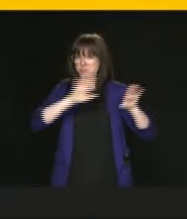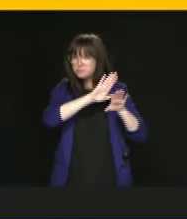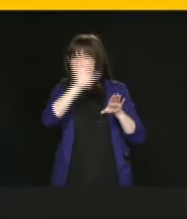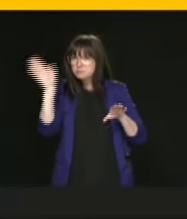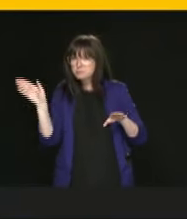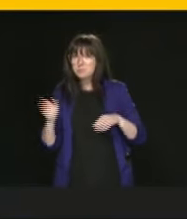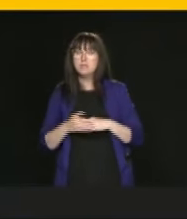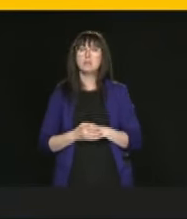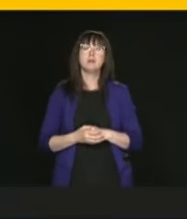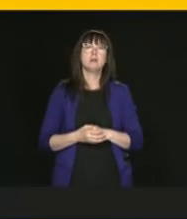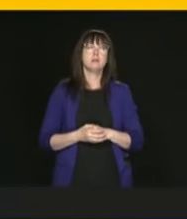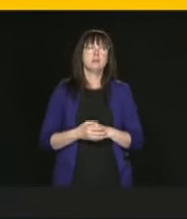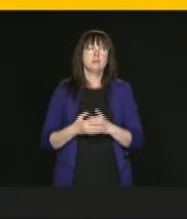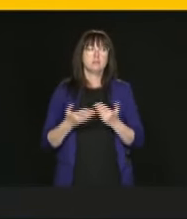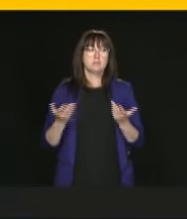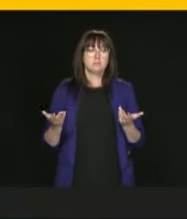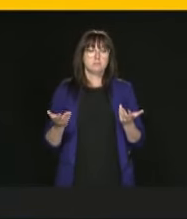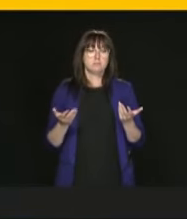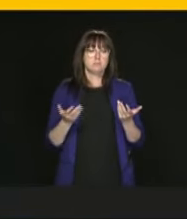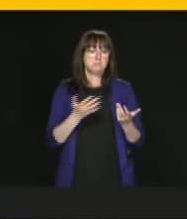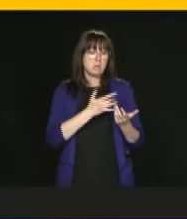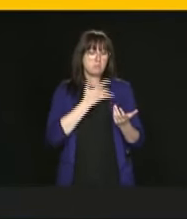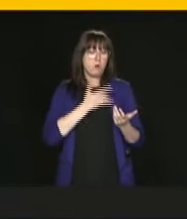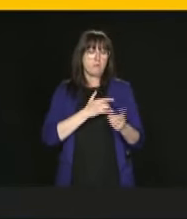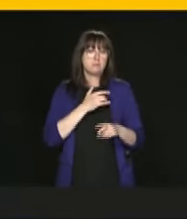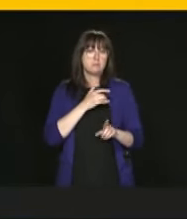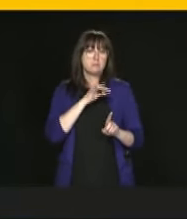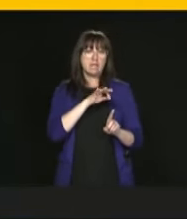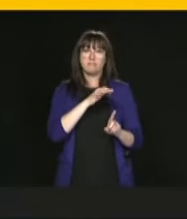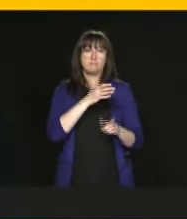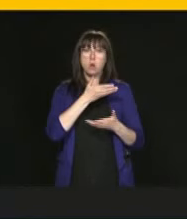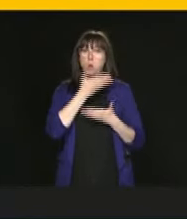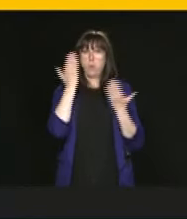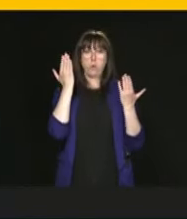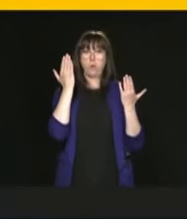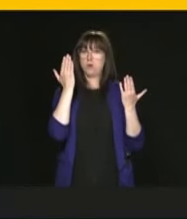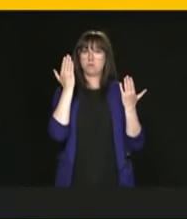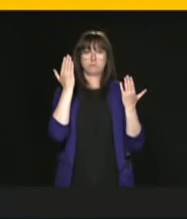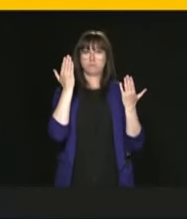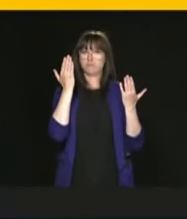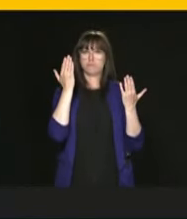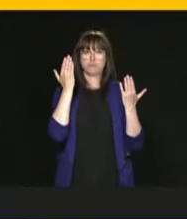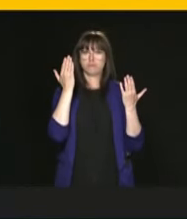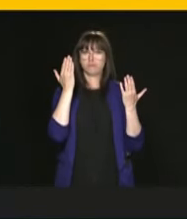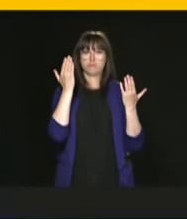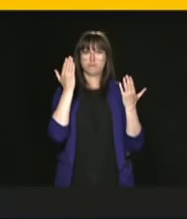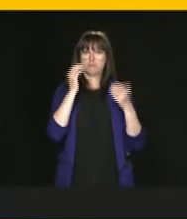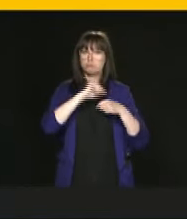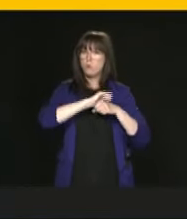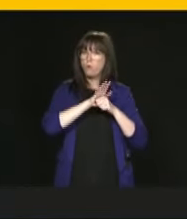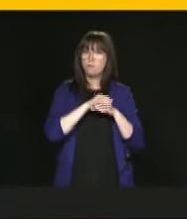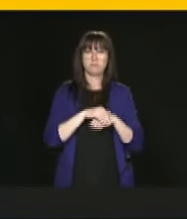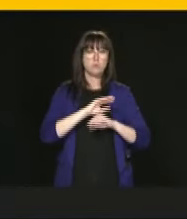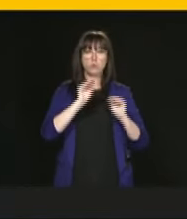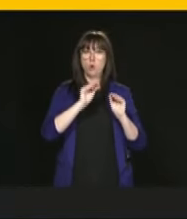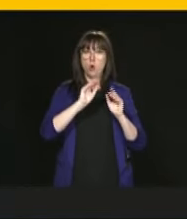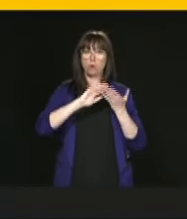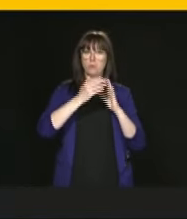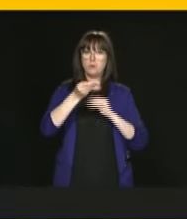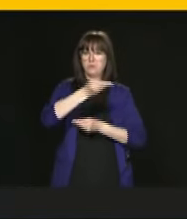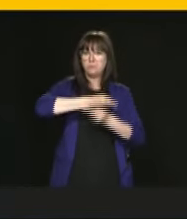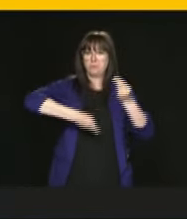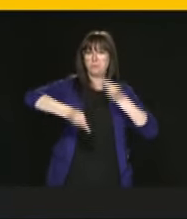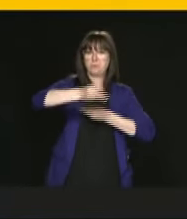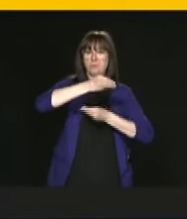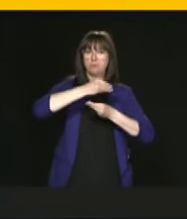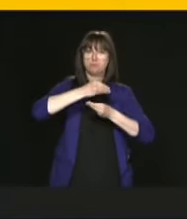provinces that have had no cases, they've had no transmission, they're in a very different situation than some of the larger